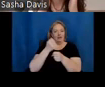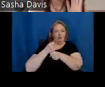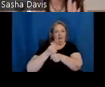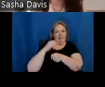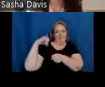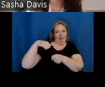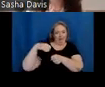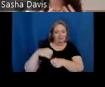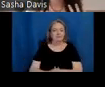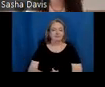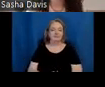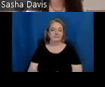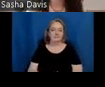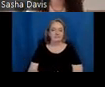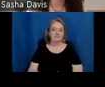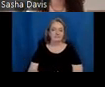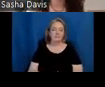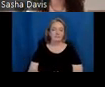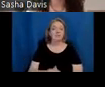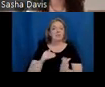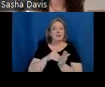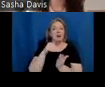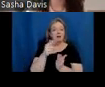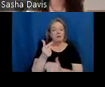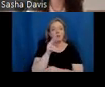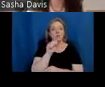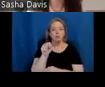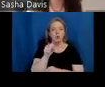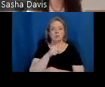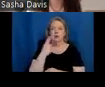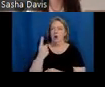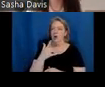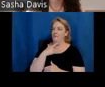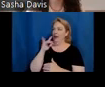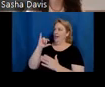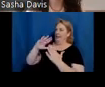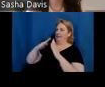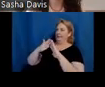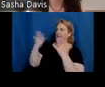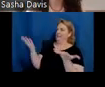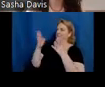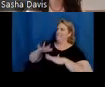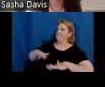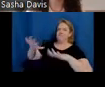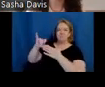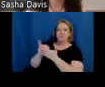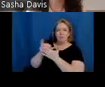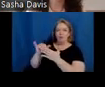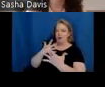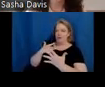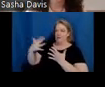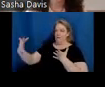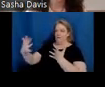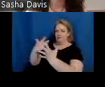So in many ways, Gross was in constant dialogue with the city once he was living in New York starting in